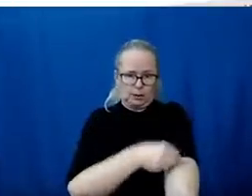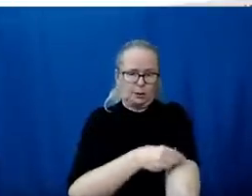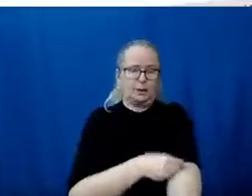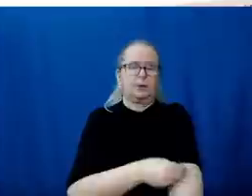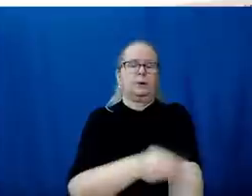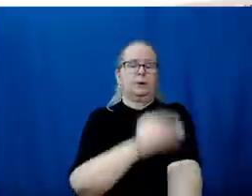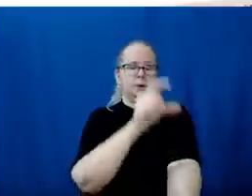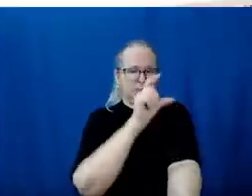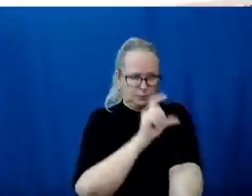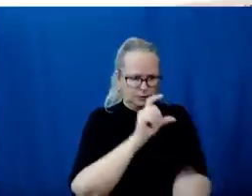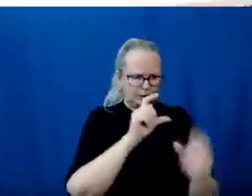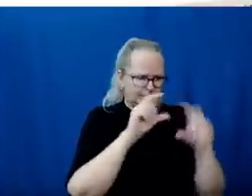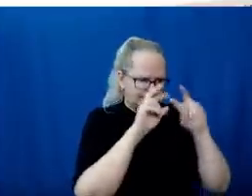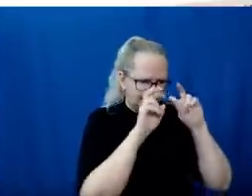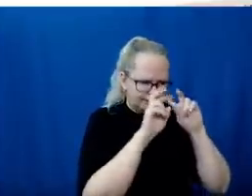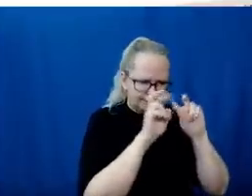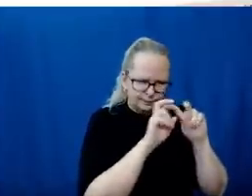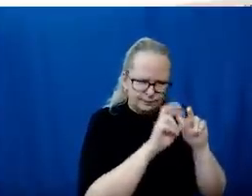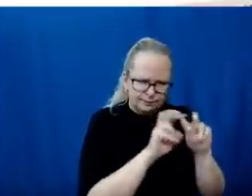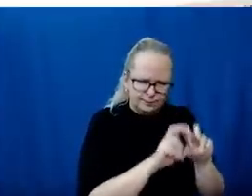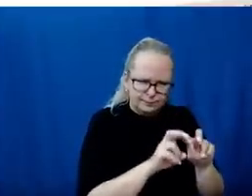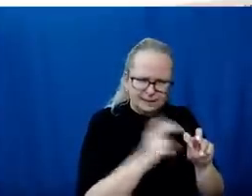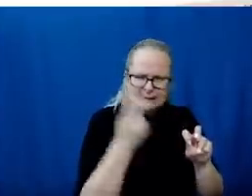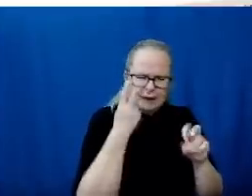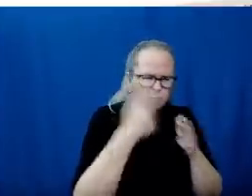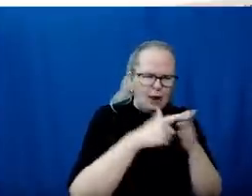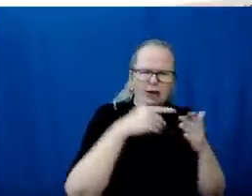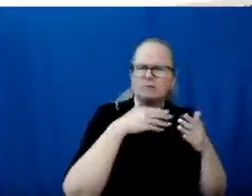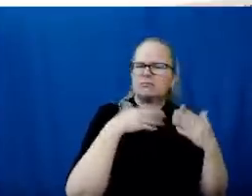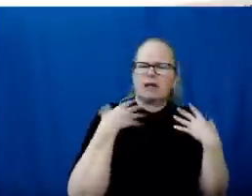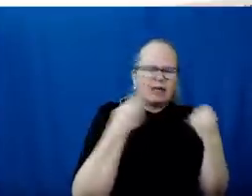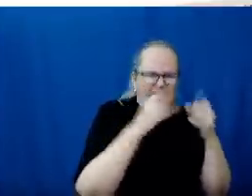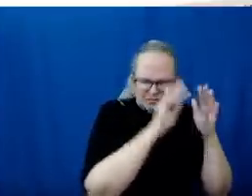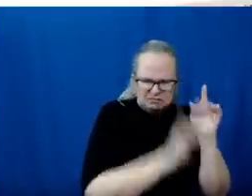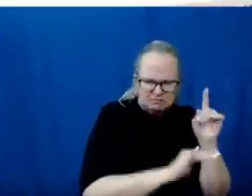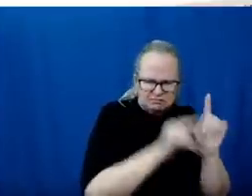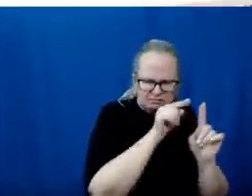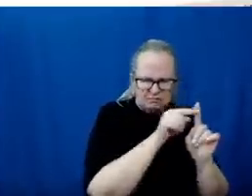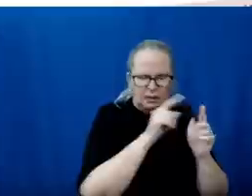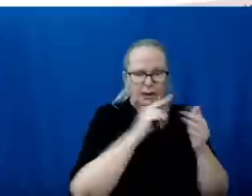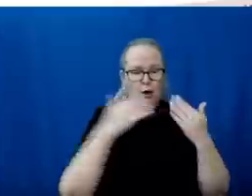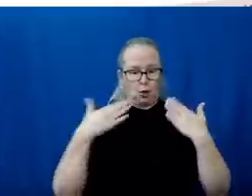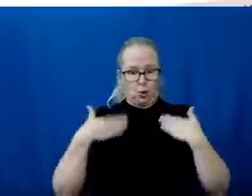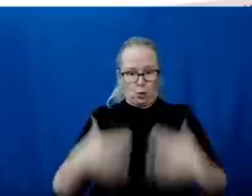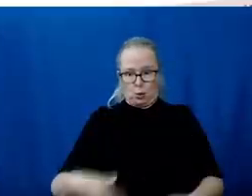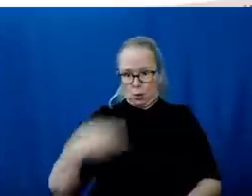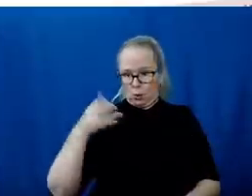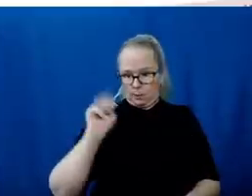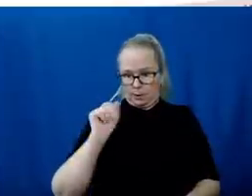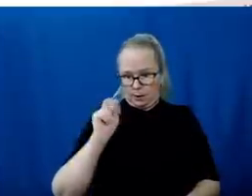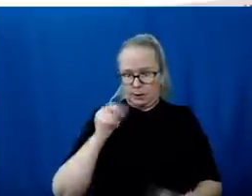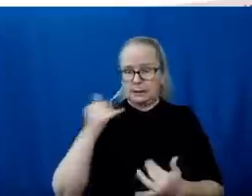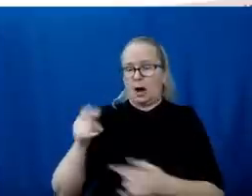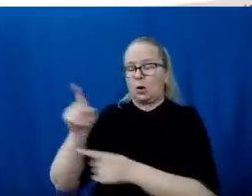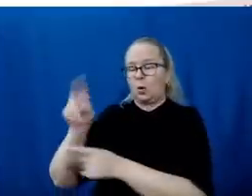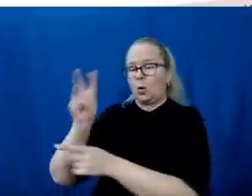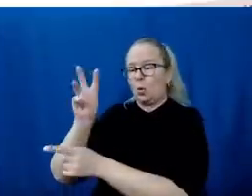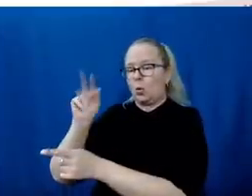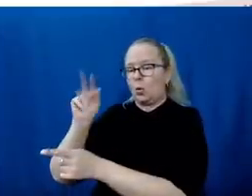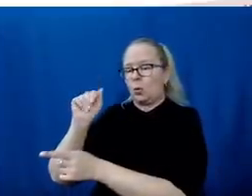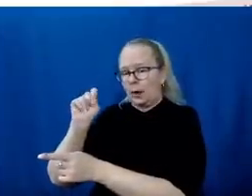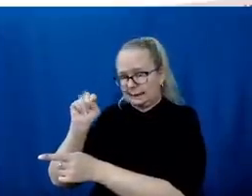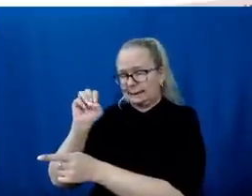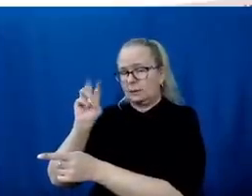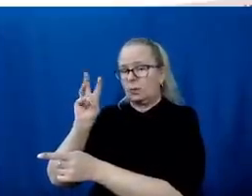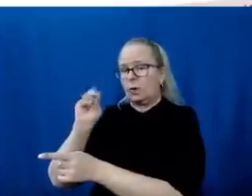host to understand the health of the human host by looking at blood. The difference from a human person to a wastewater network is within